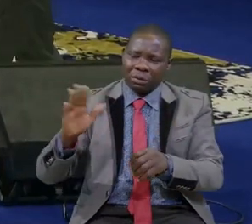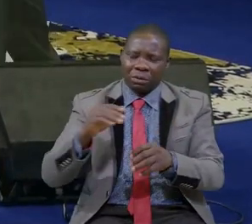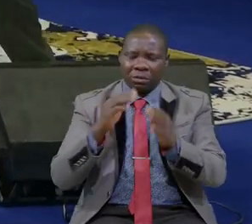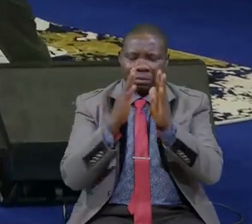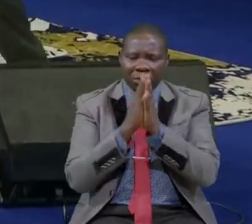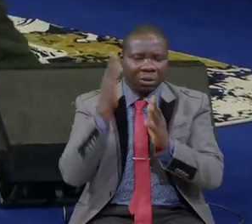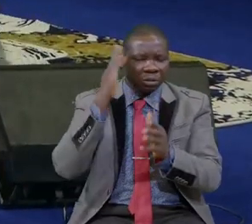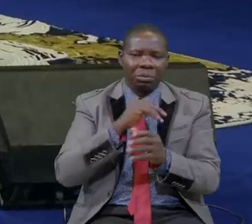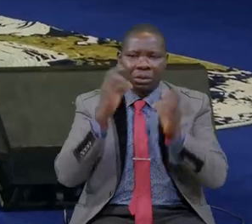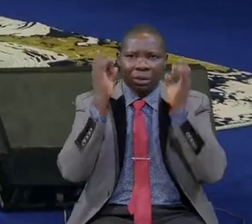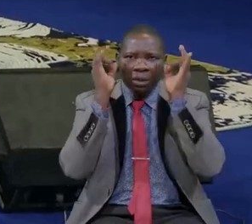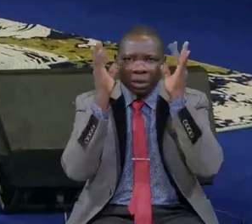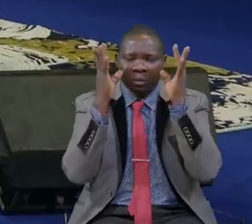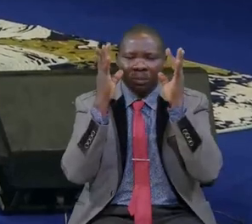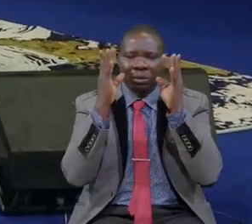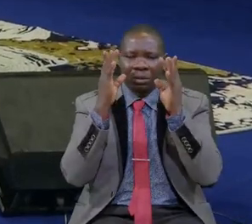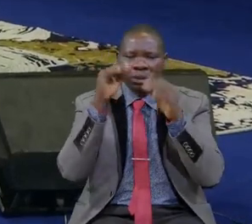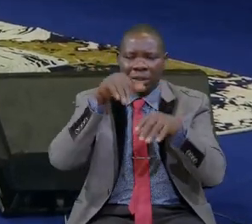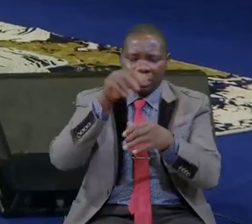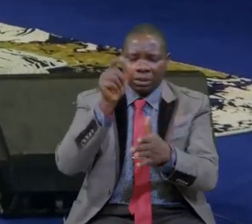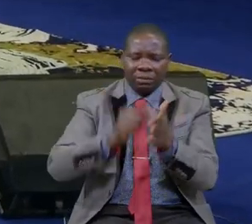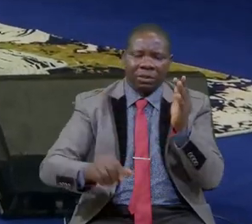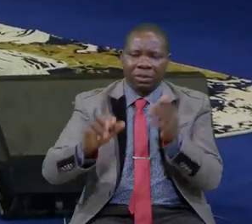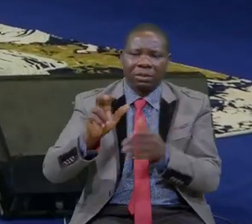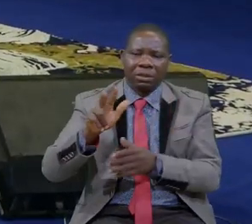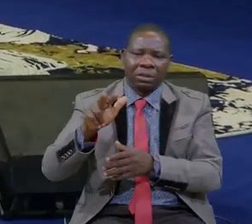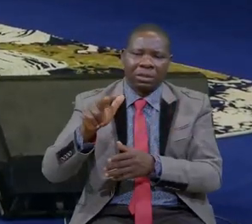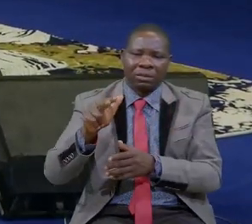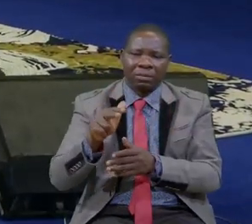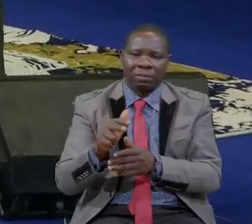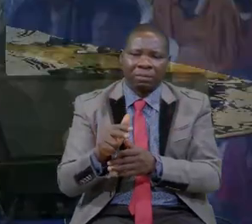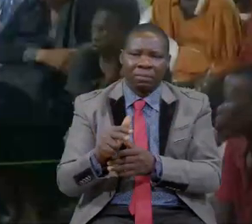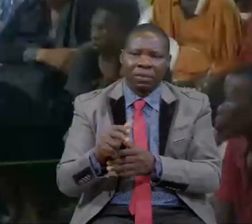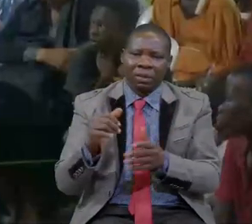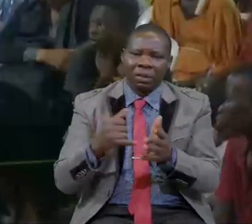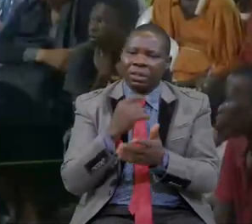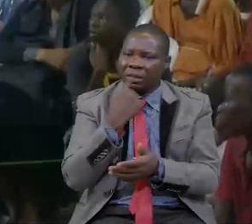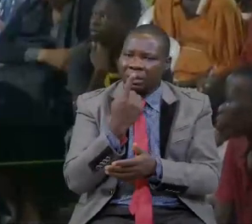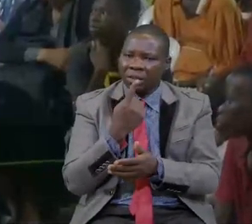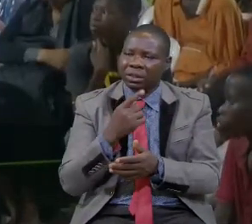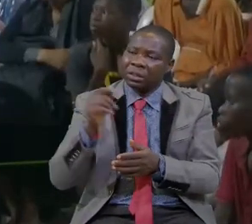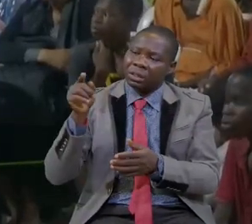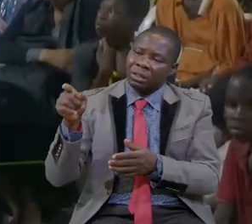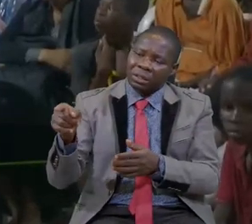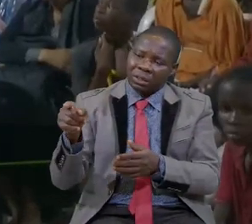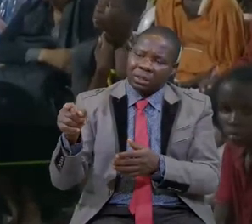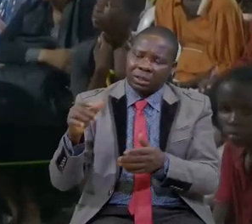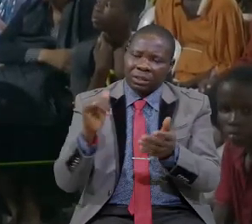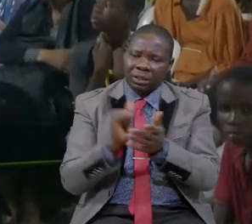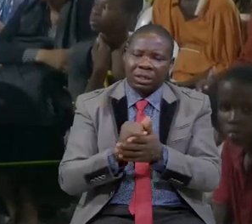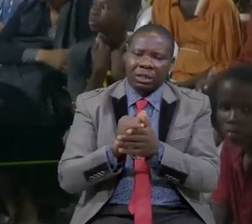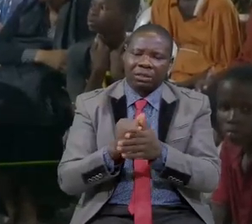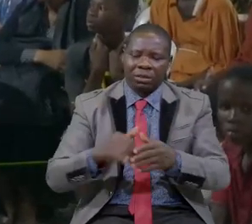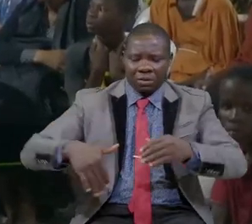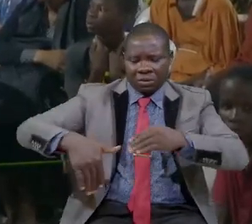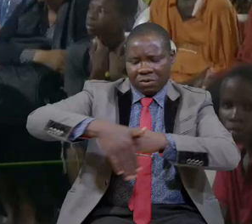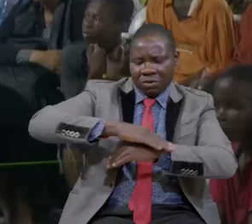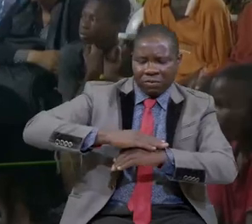at verse 13. In verse 13, it says, he that covereth